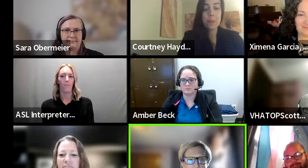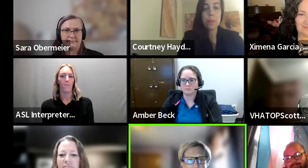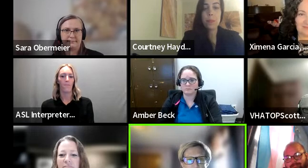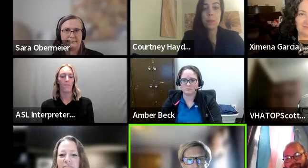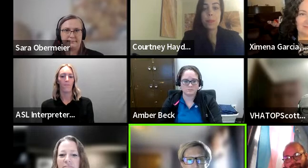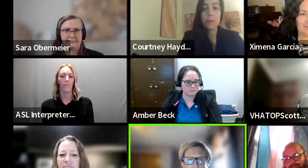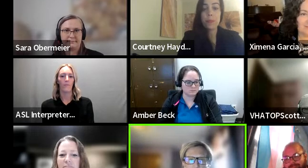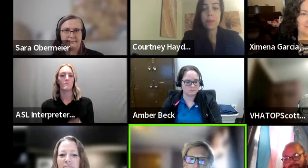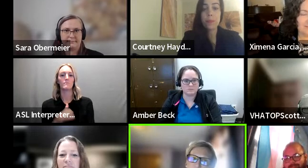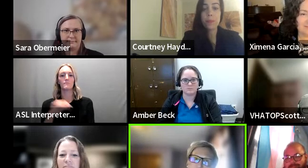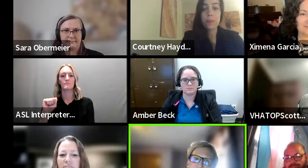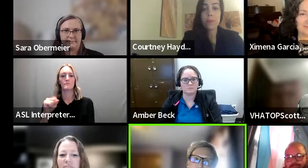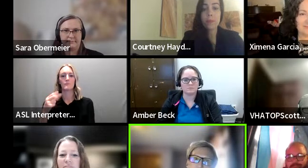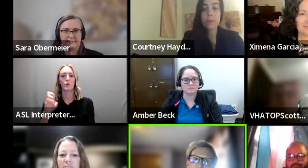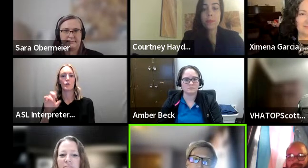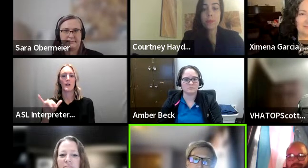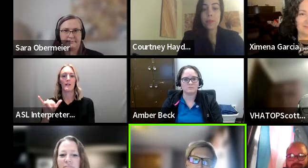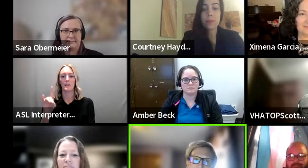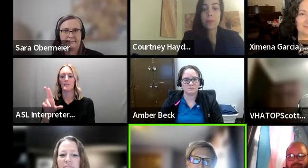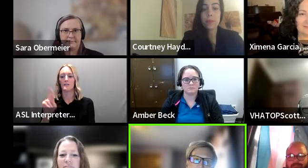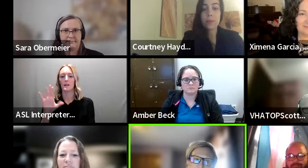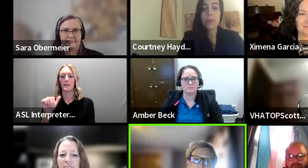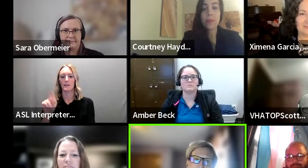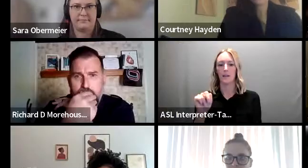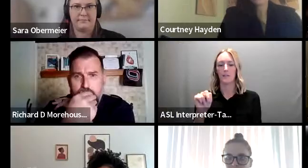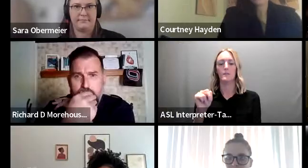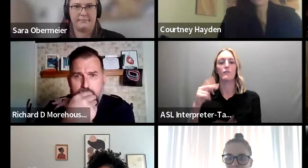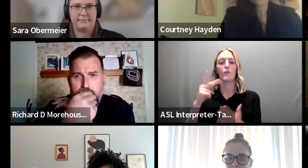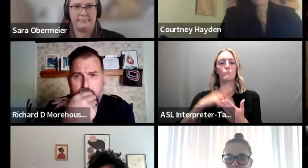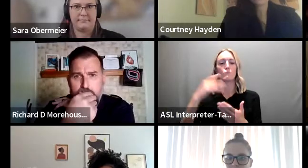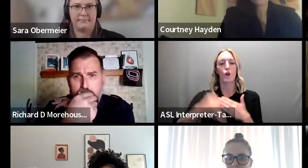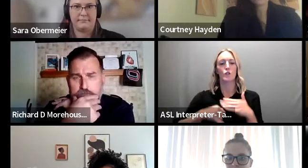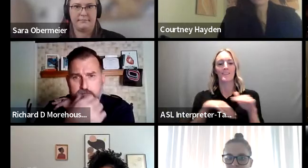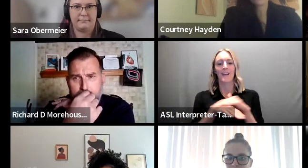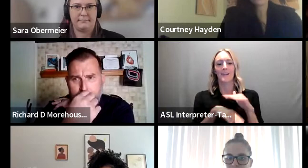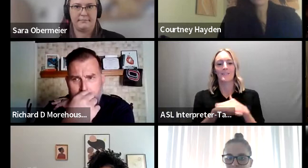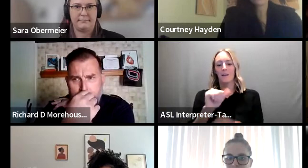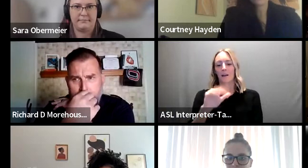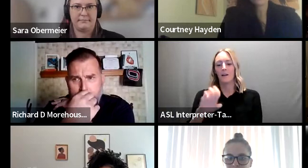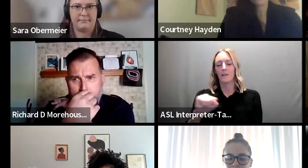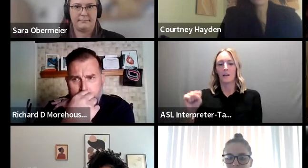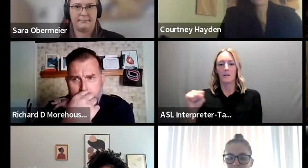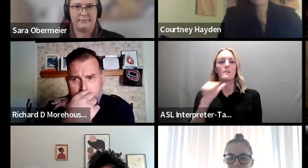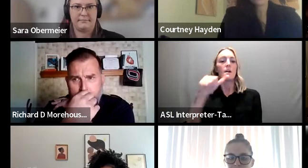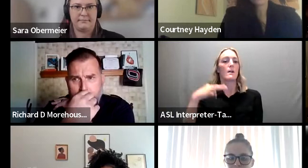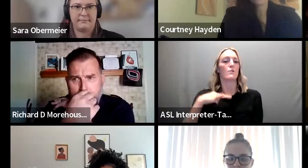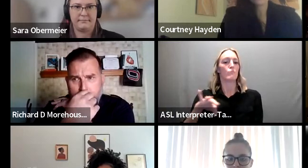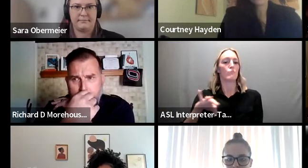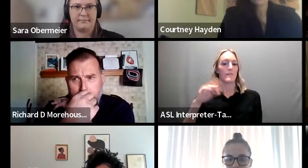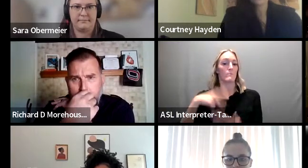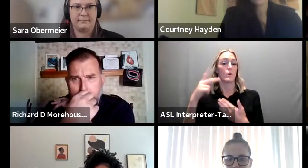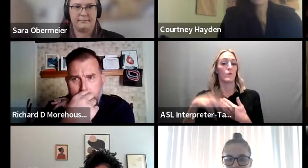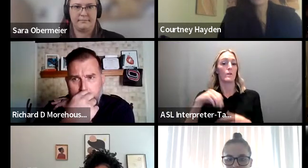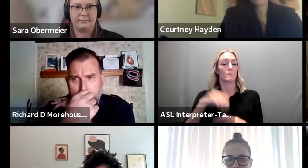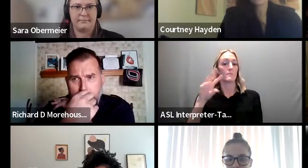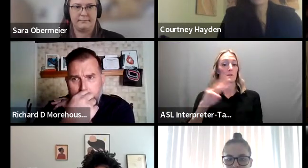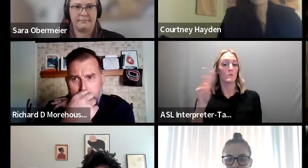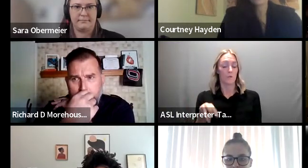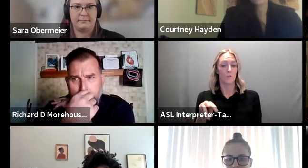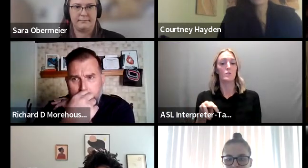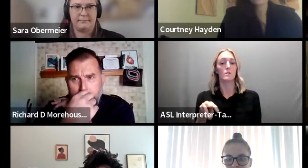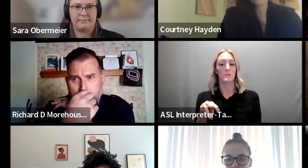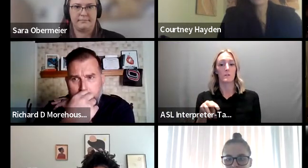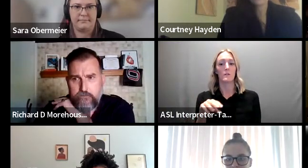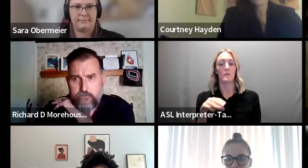Hi, I'm Shelley Duncan. I'm Executive Director of Project Access, which is a nonprofit program in Wichita affiliated with the Medical